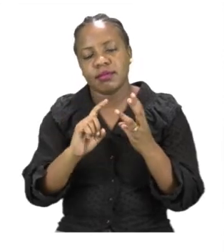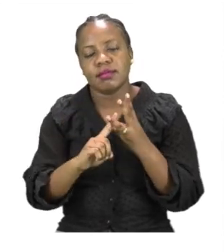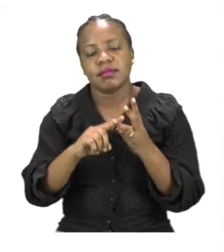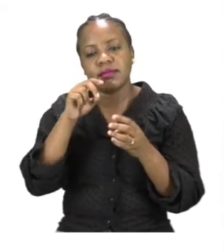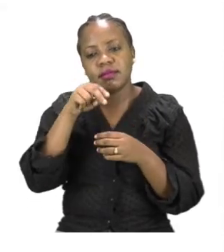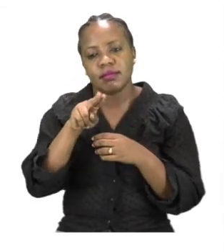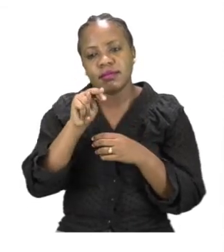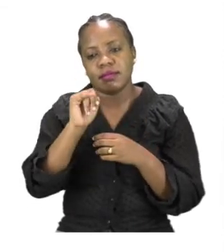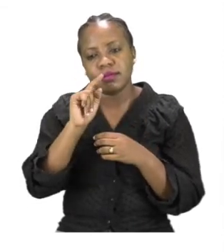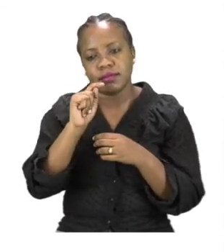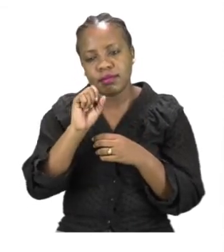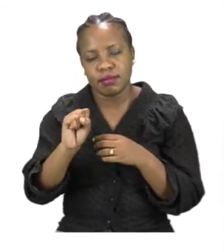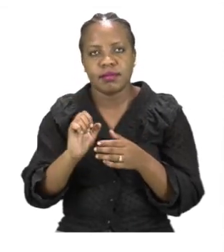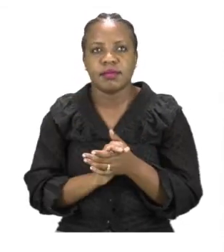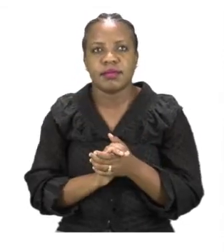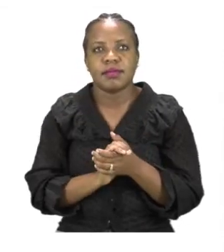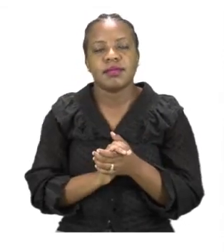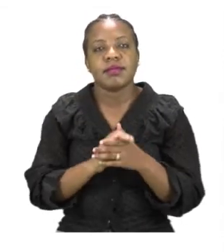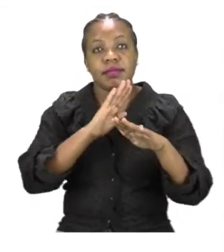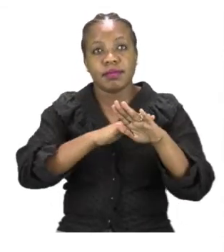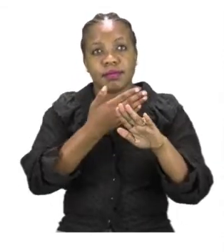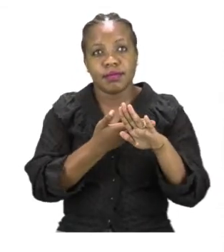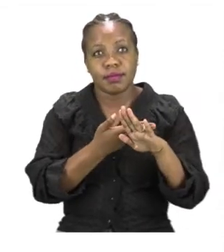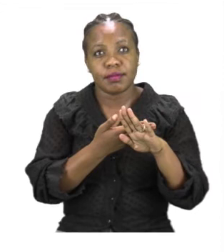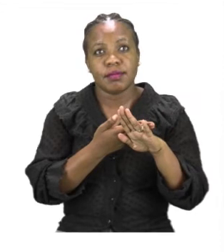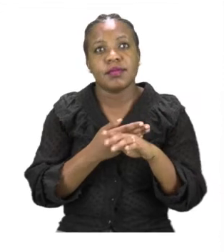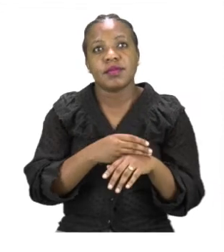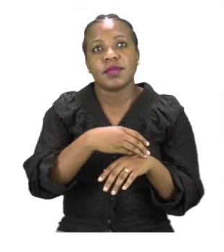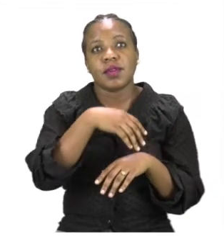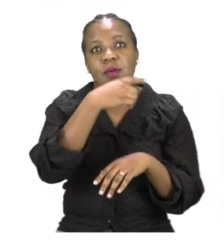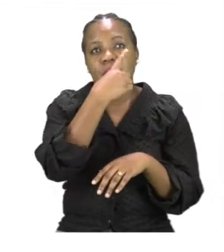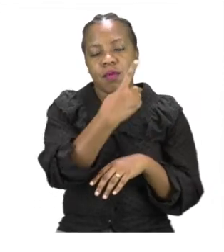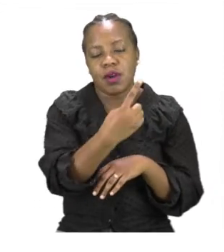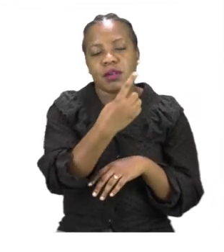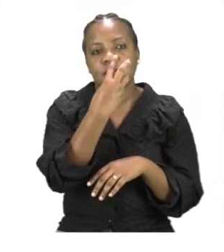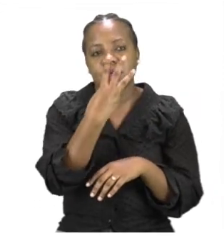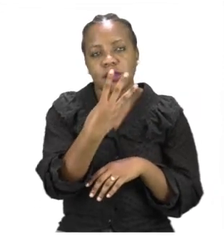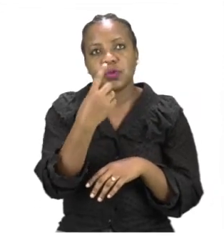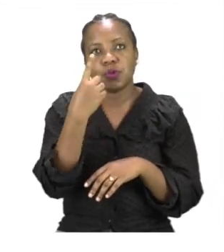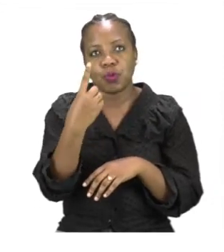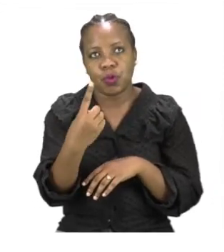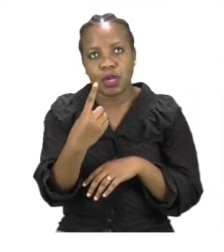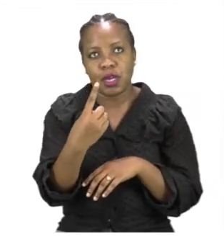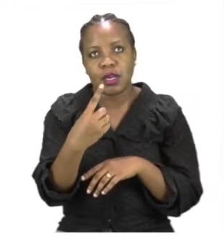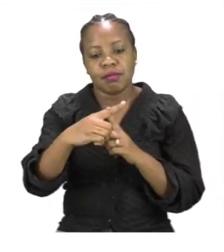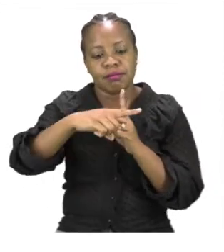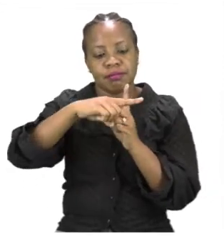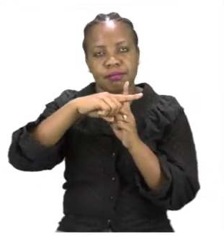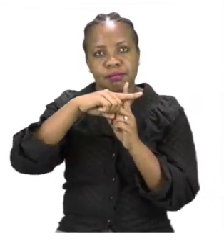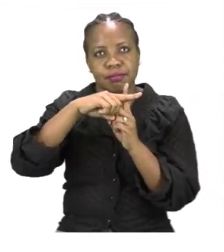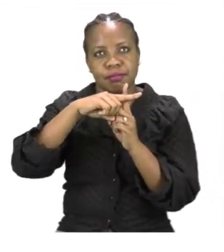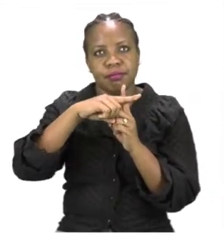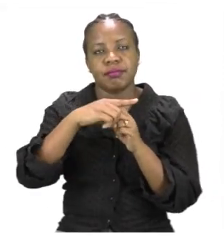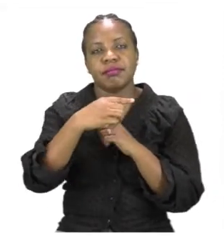131 plus 35. As you can see, they broke it down, starting with the